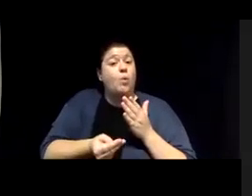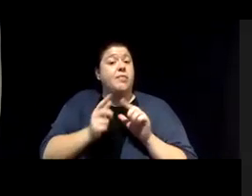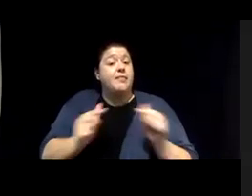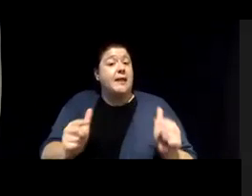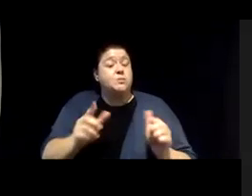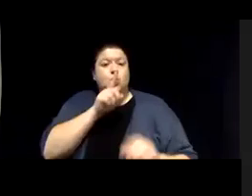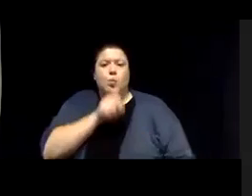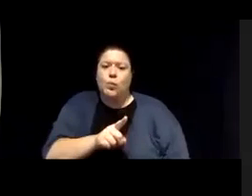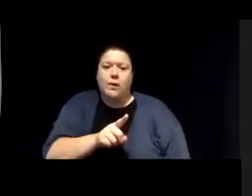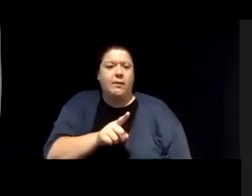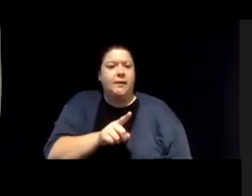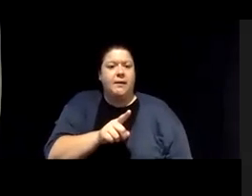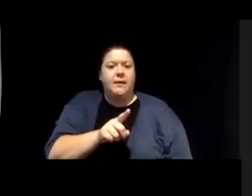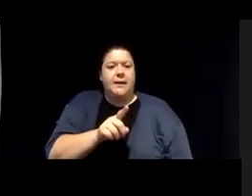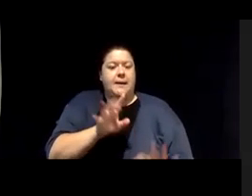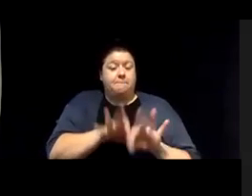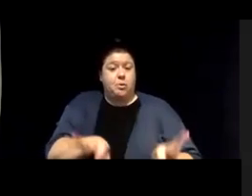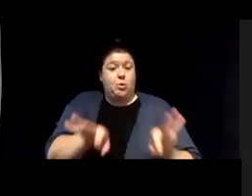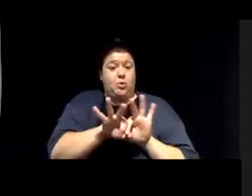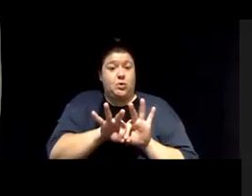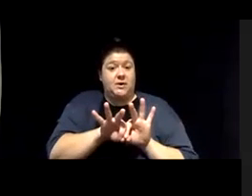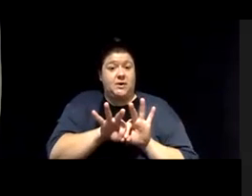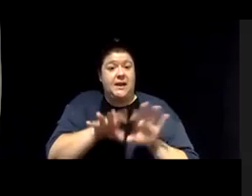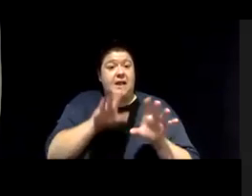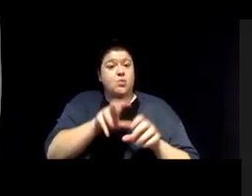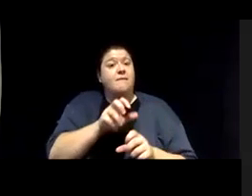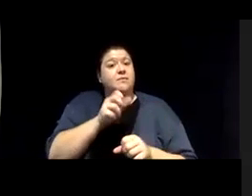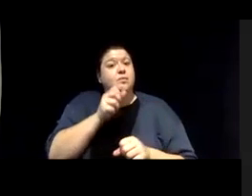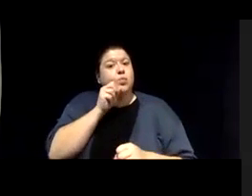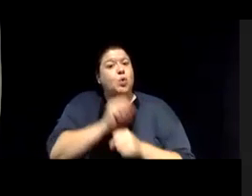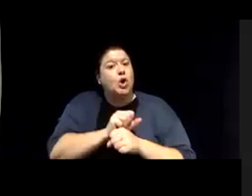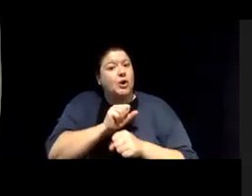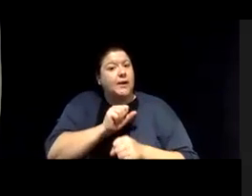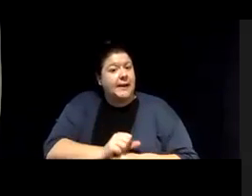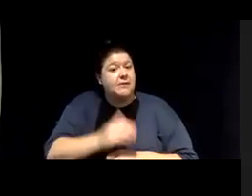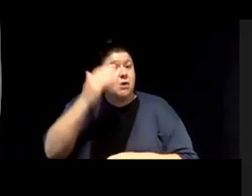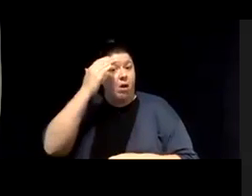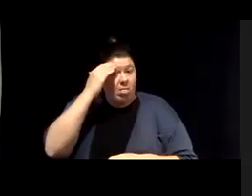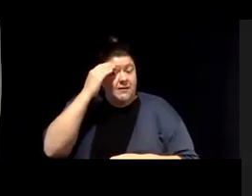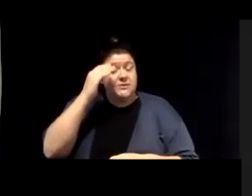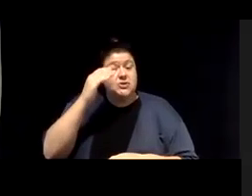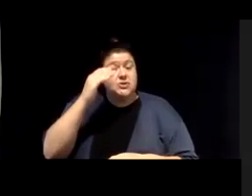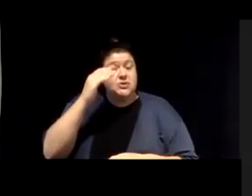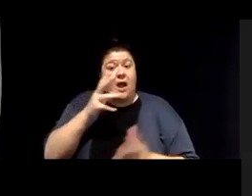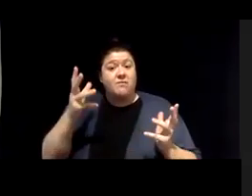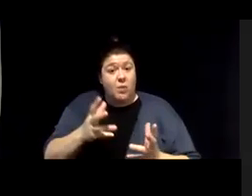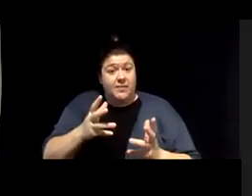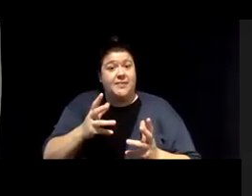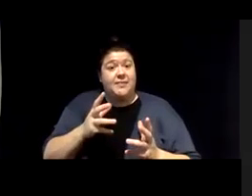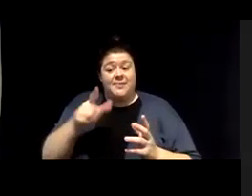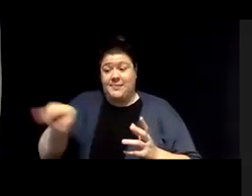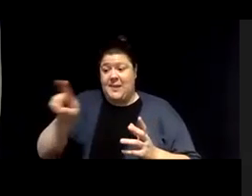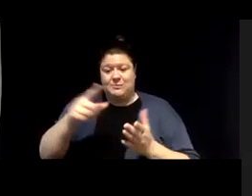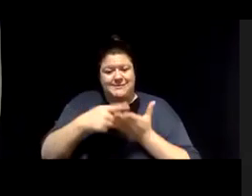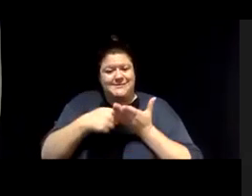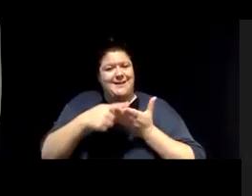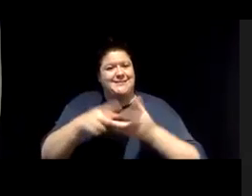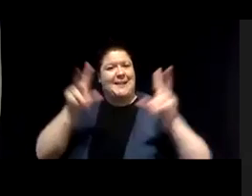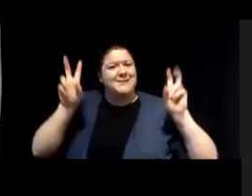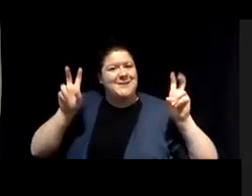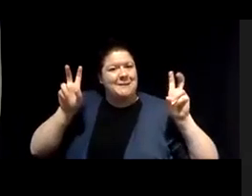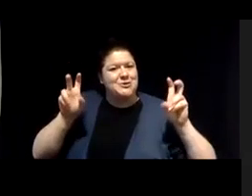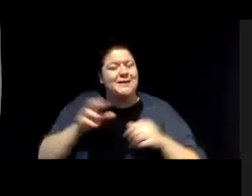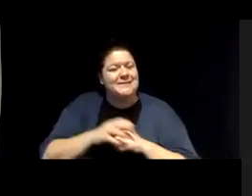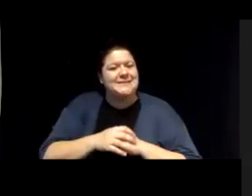high, and who have a solid working knowledge of the subject matter are more likely to be able to make the conversions from